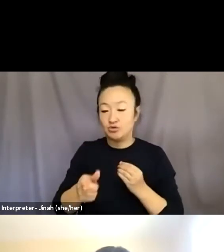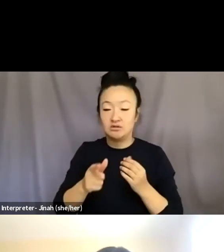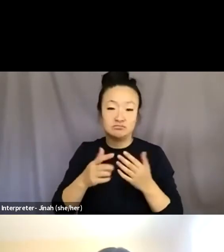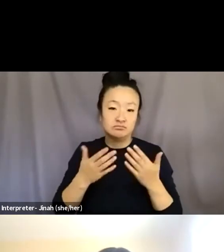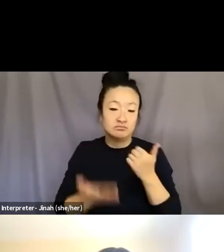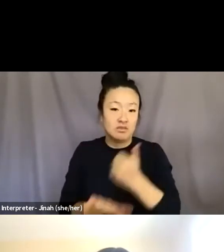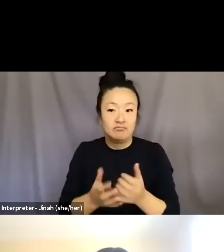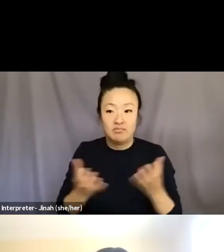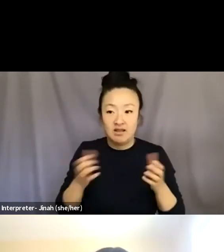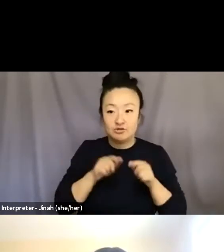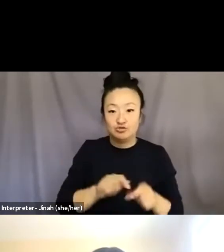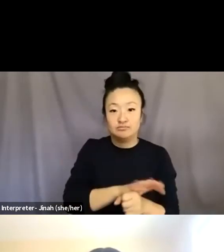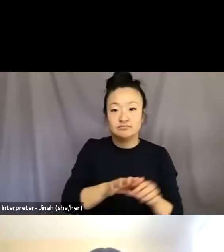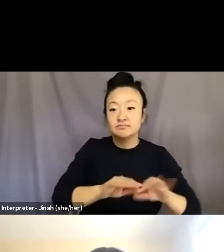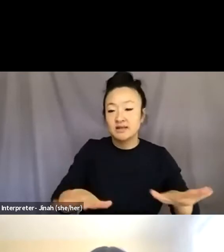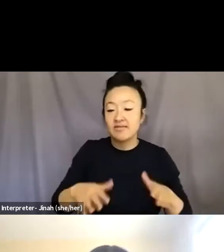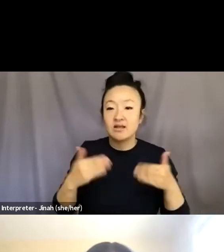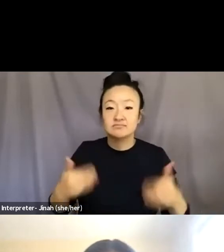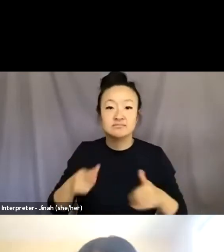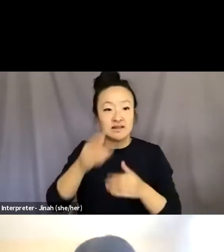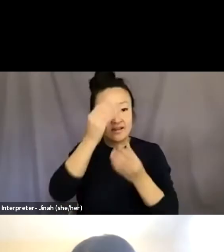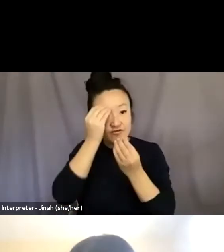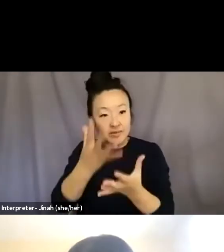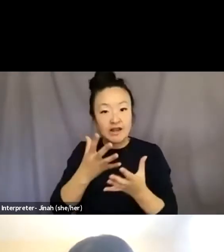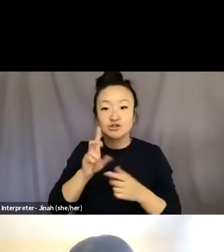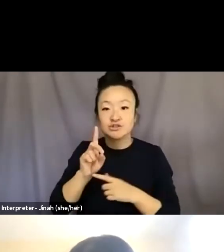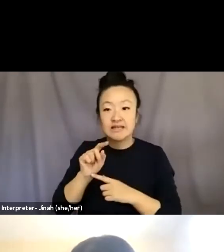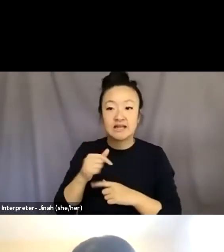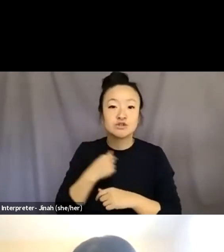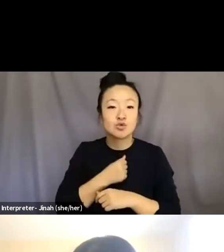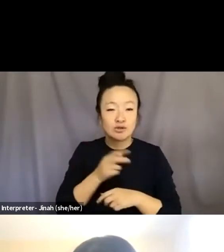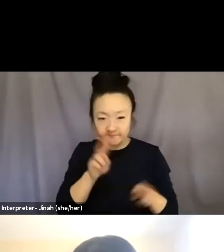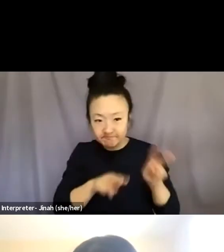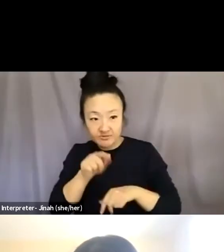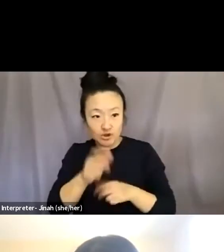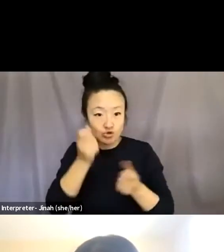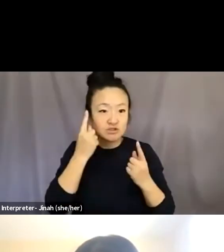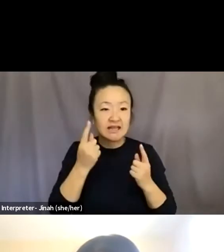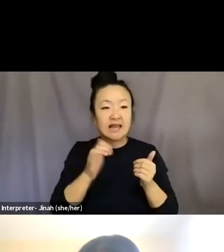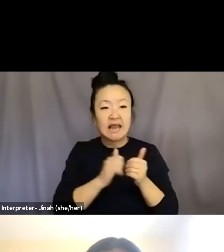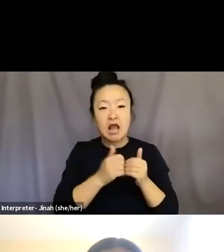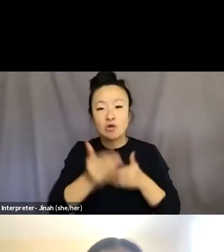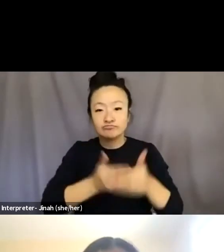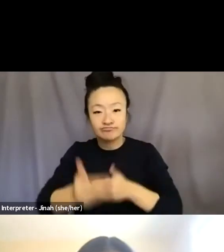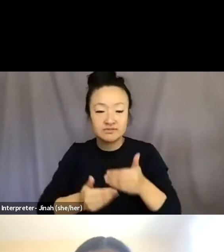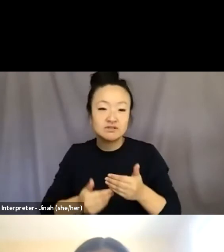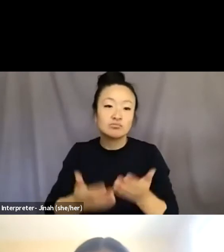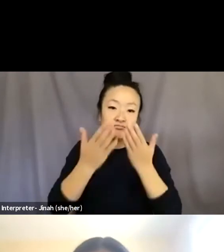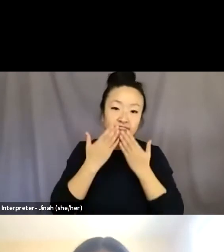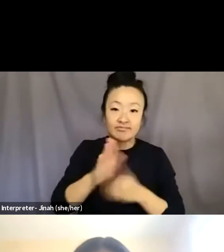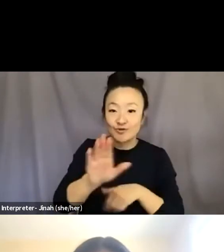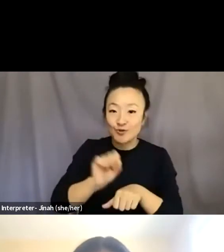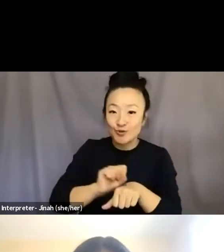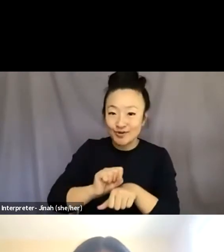this holder of information and data so we can more fully understand the full impact of the pandemic. So huge thanks for the work you've been